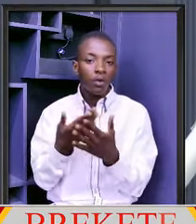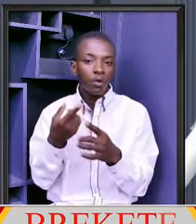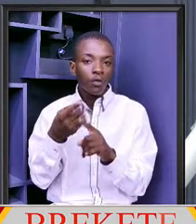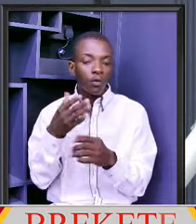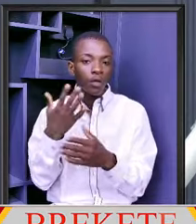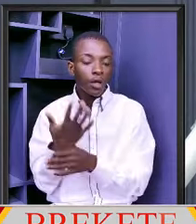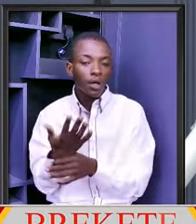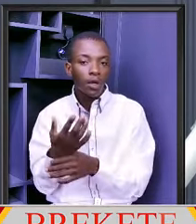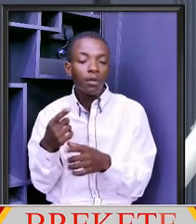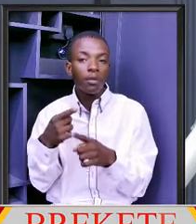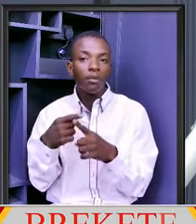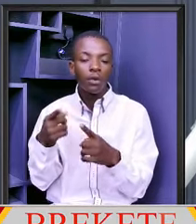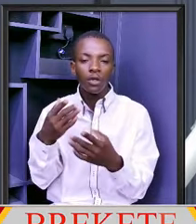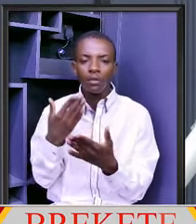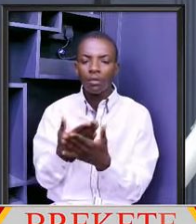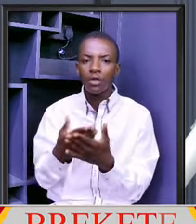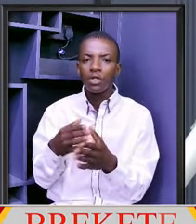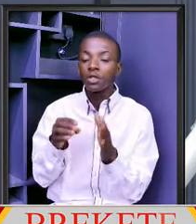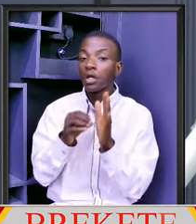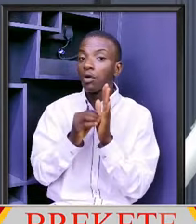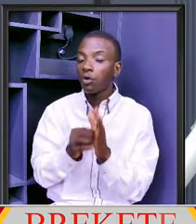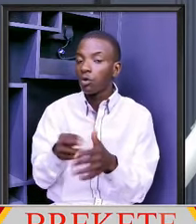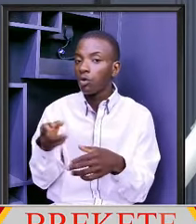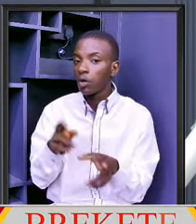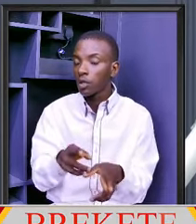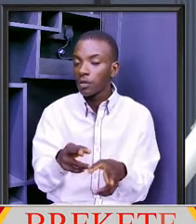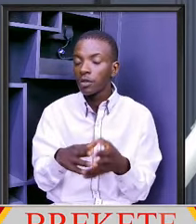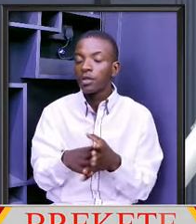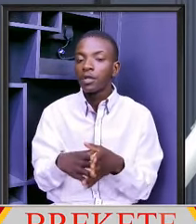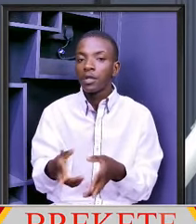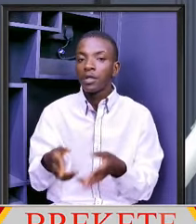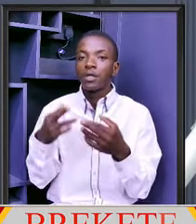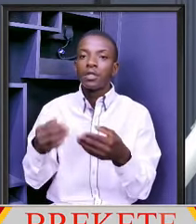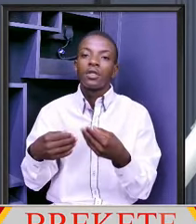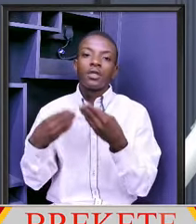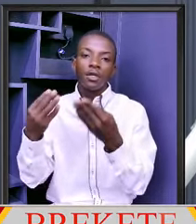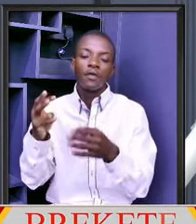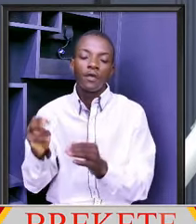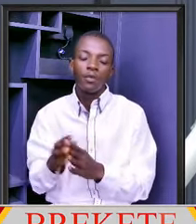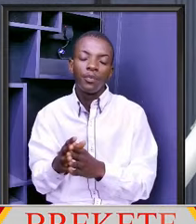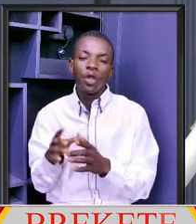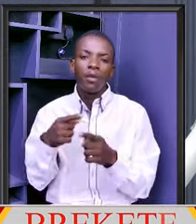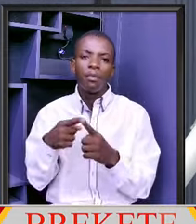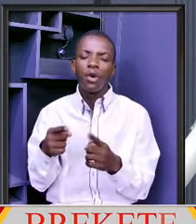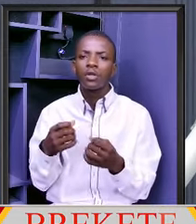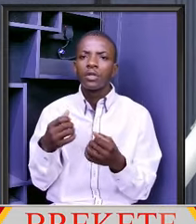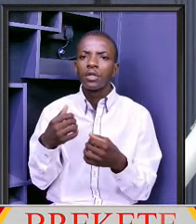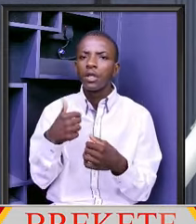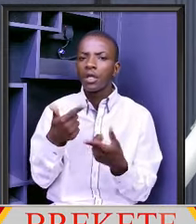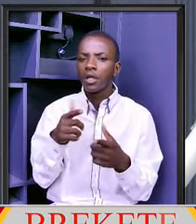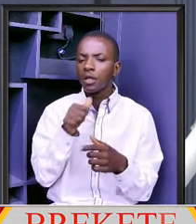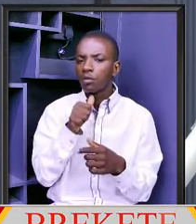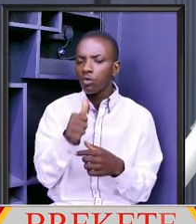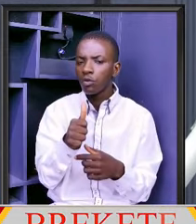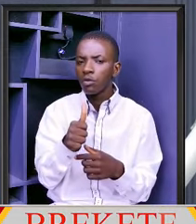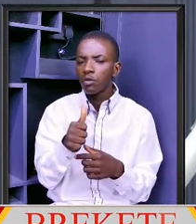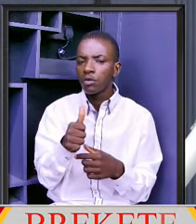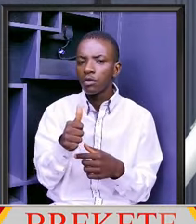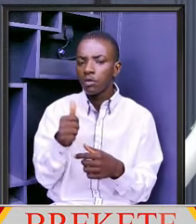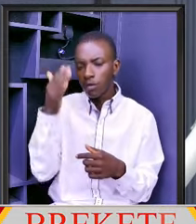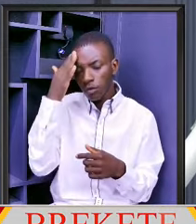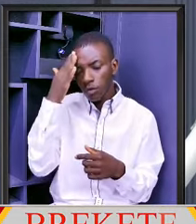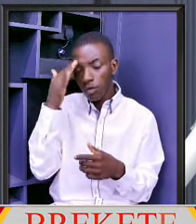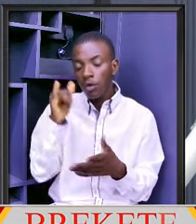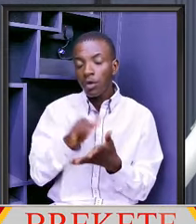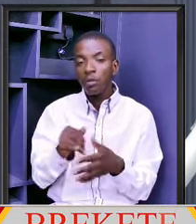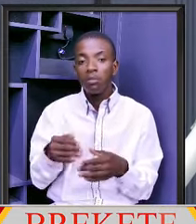hand. The money, now they are own already. I don't raise and give them. But make them know, say,